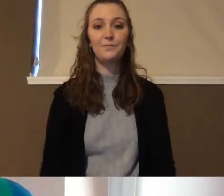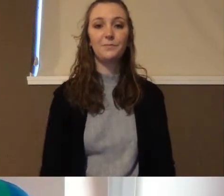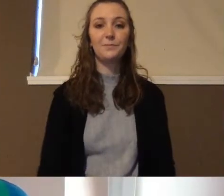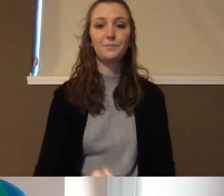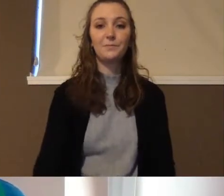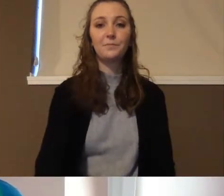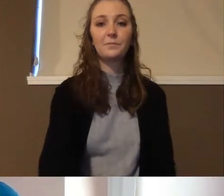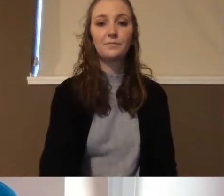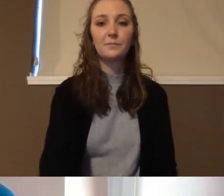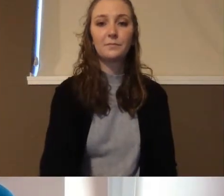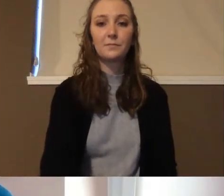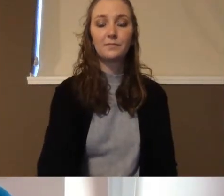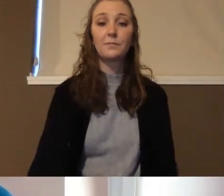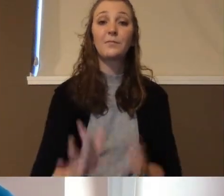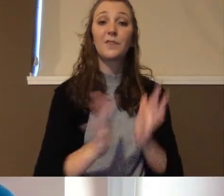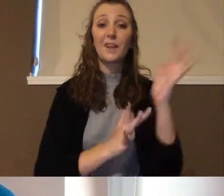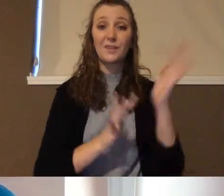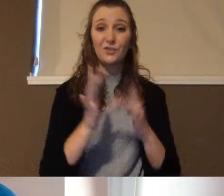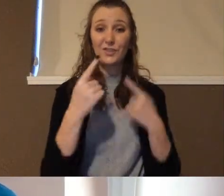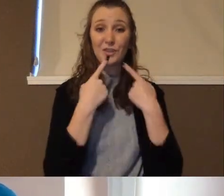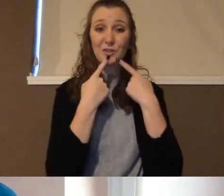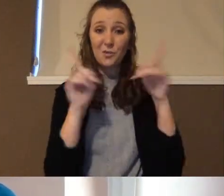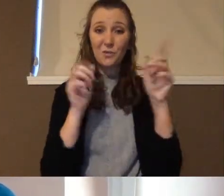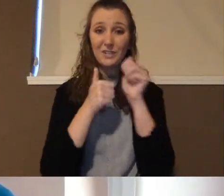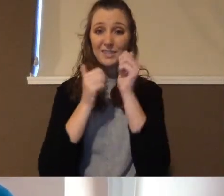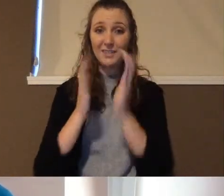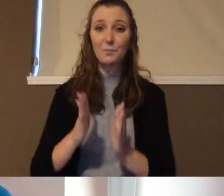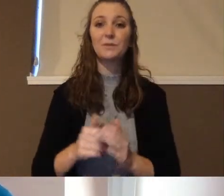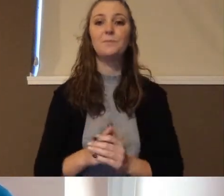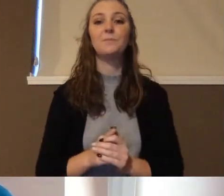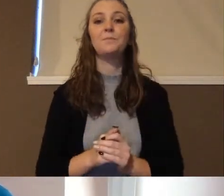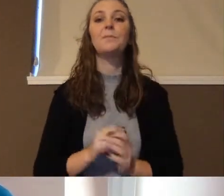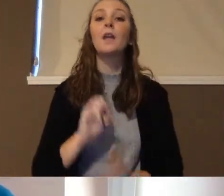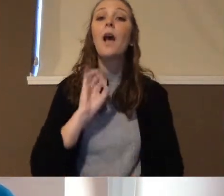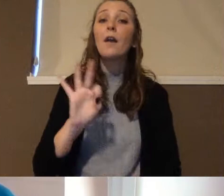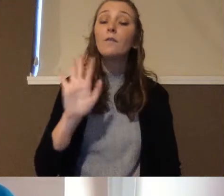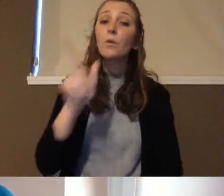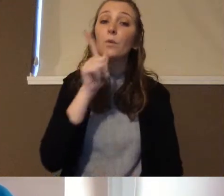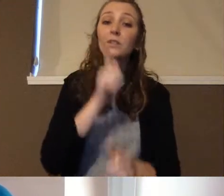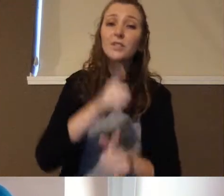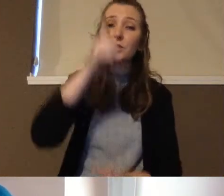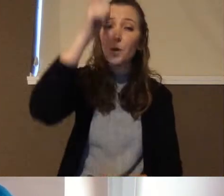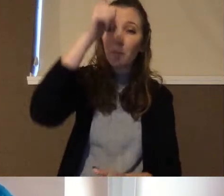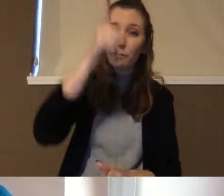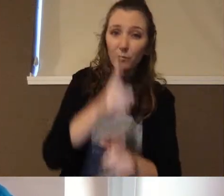The Holy Gospel according to St. Matthew. Glory to you, O Lord.